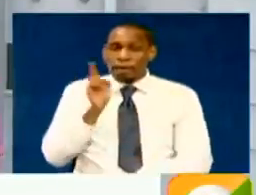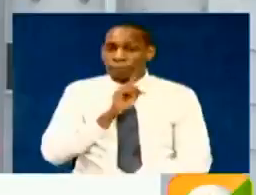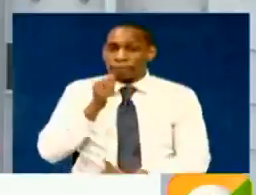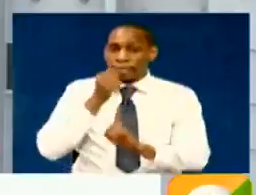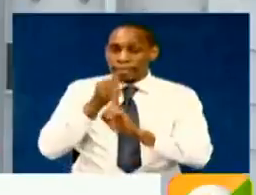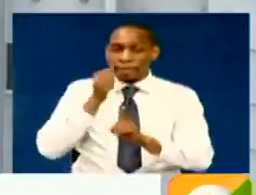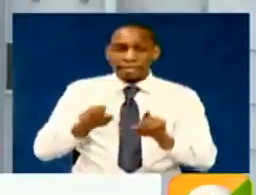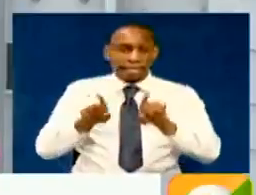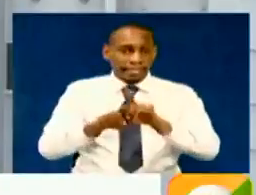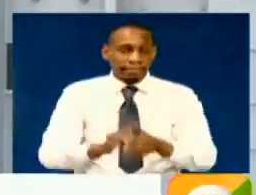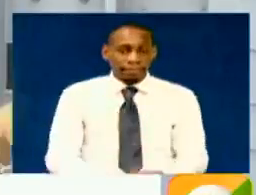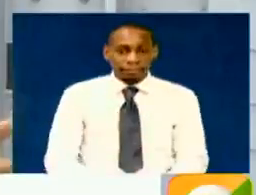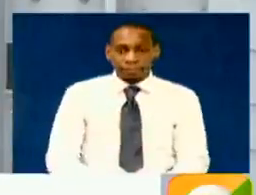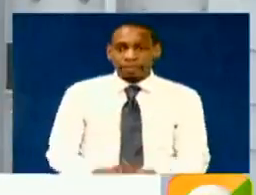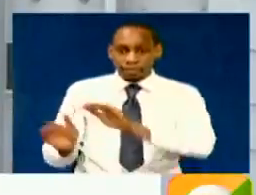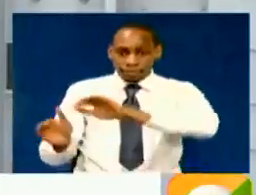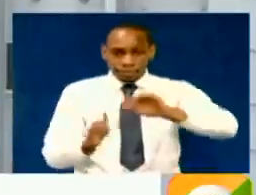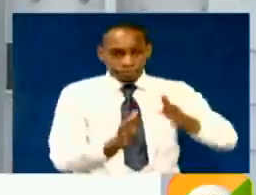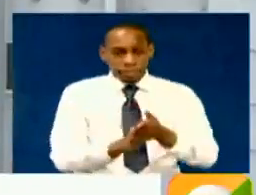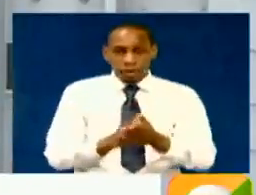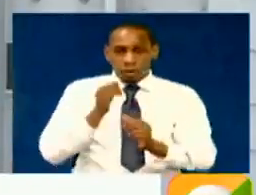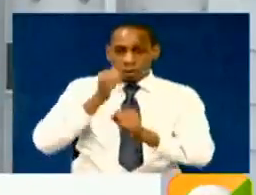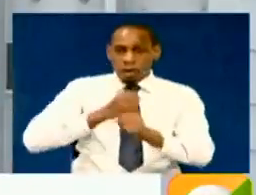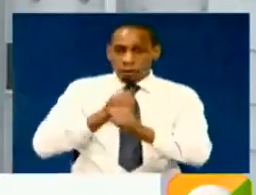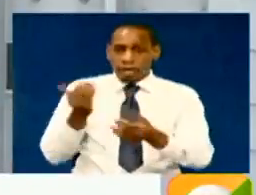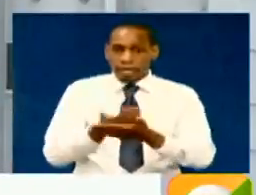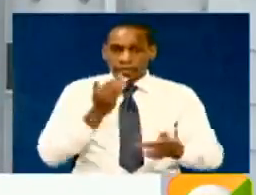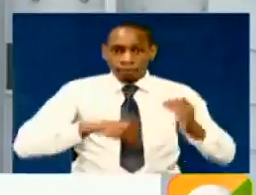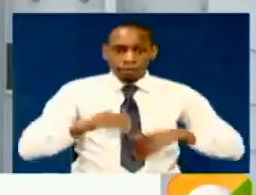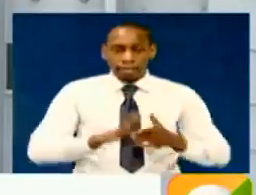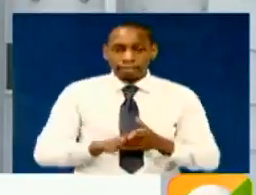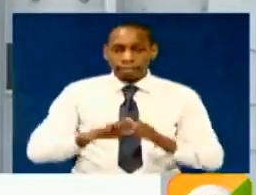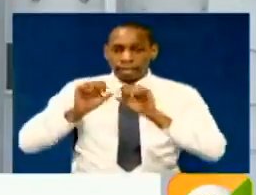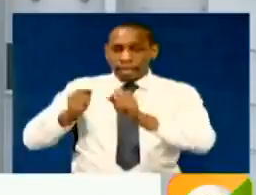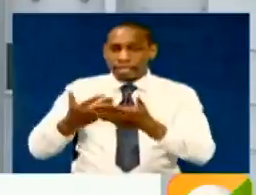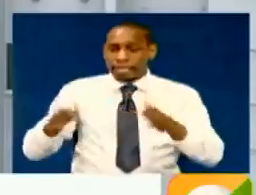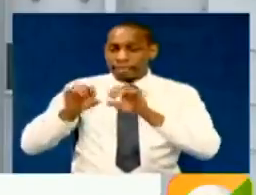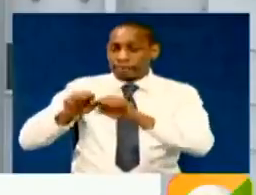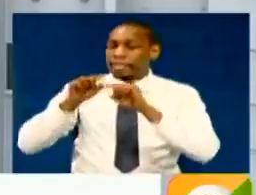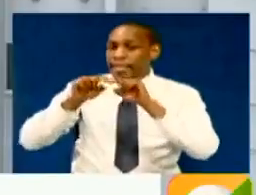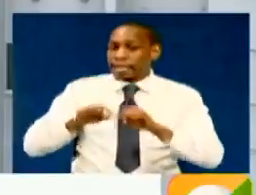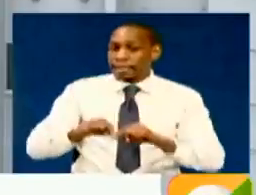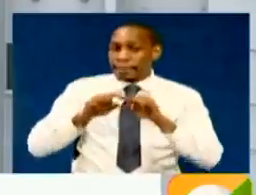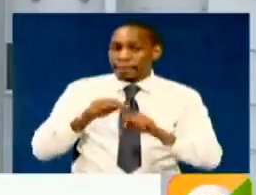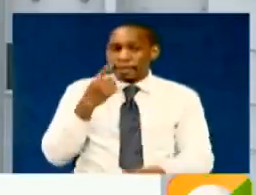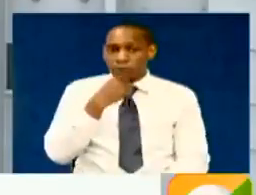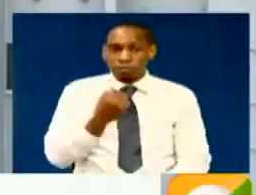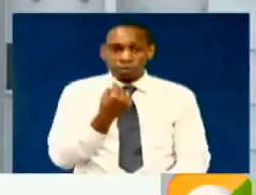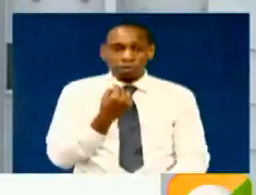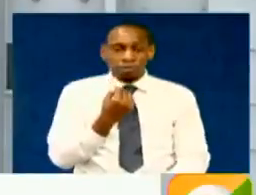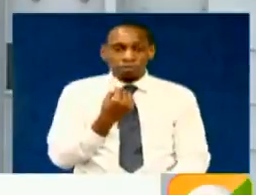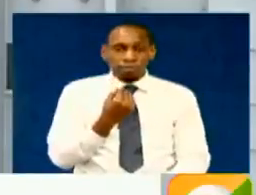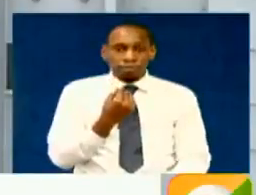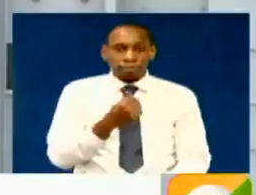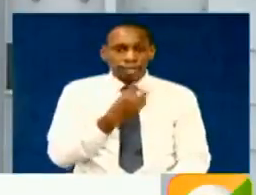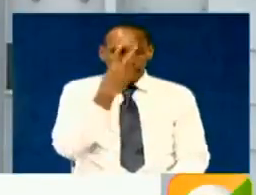consequences of this. How about the war on corruption? The asset recovery exercise relies on one thing: